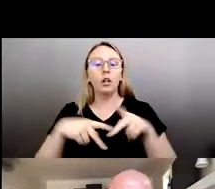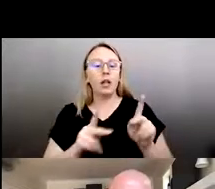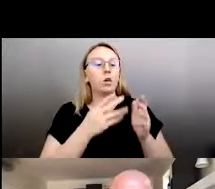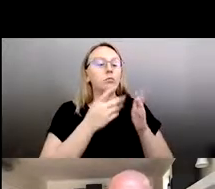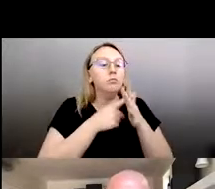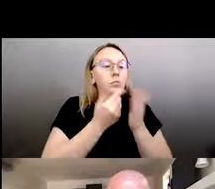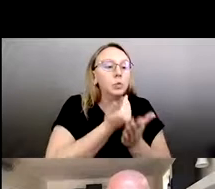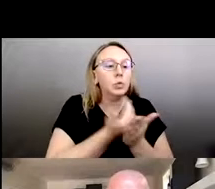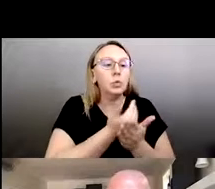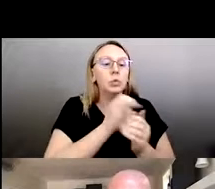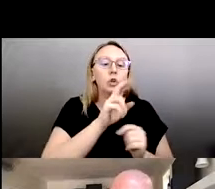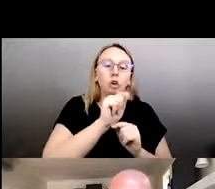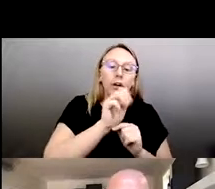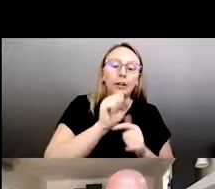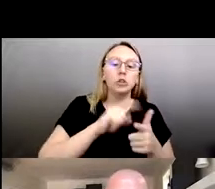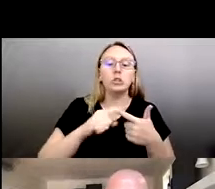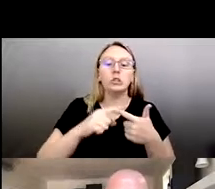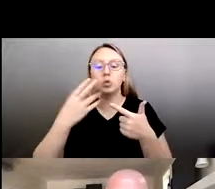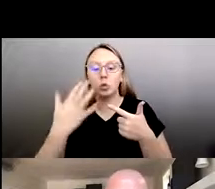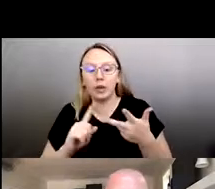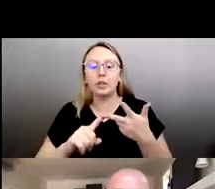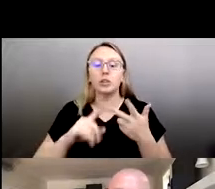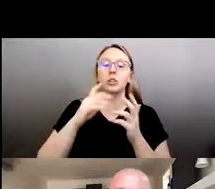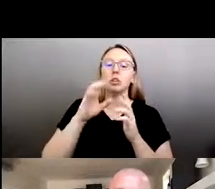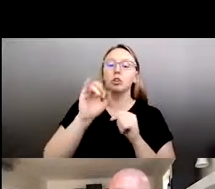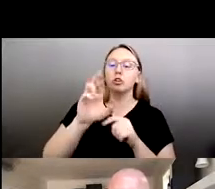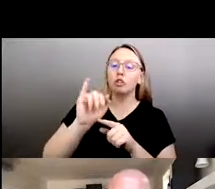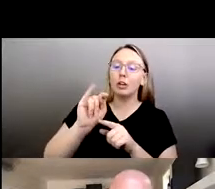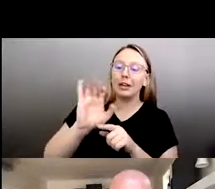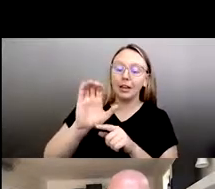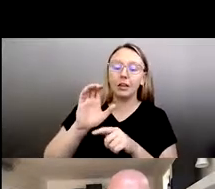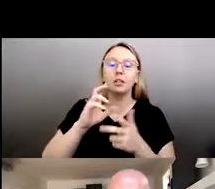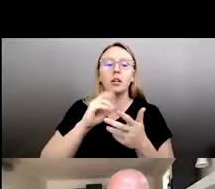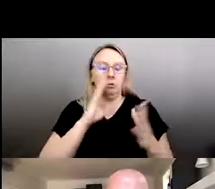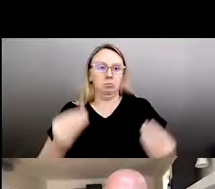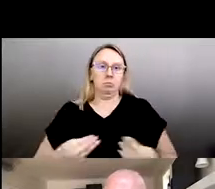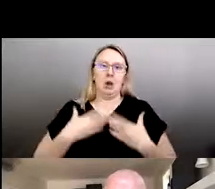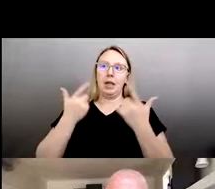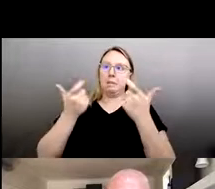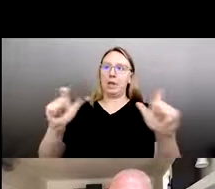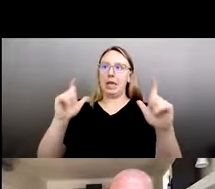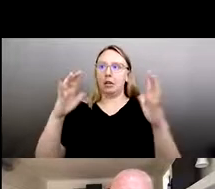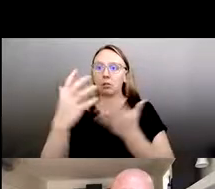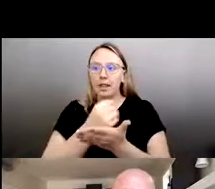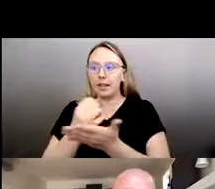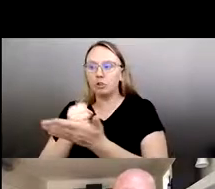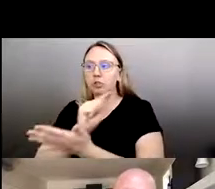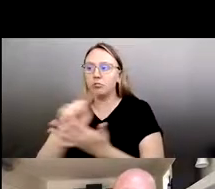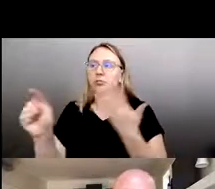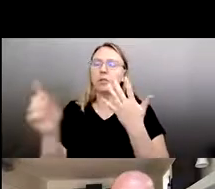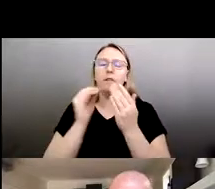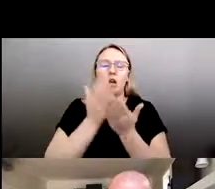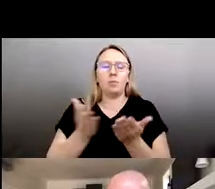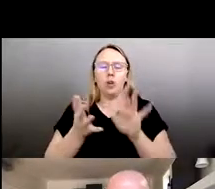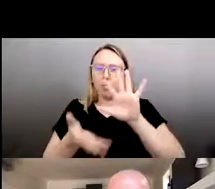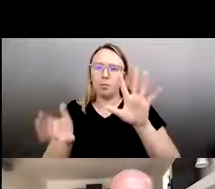art historians, art critics, and artists of all mediums to work with and be inspired by a huge collection of wide-ranging objects from around the world,